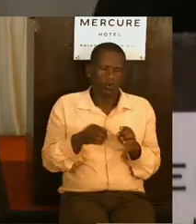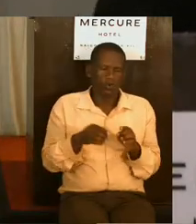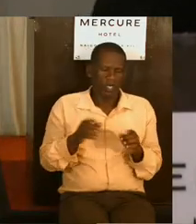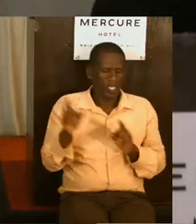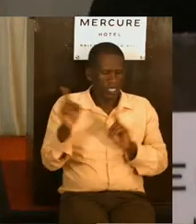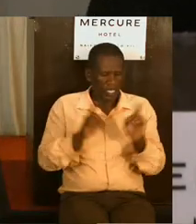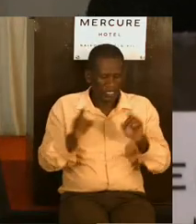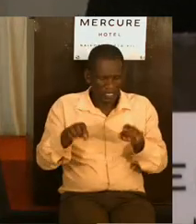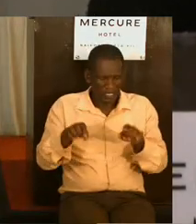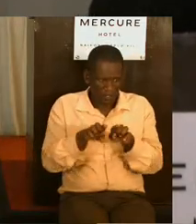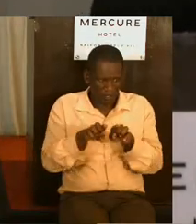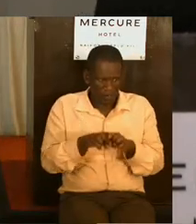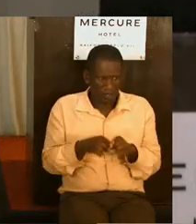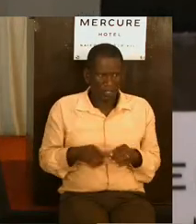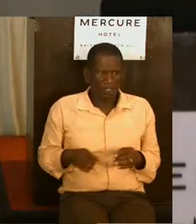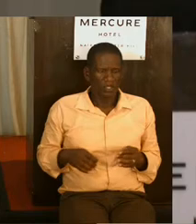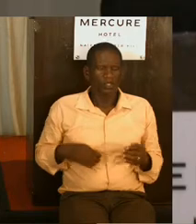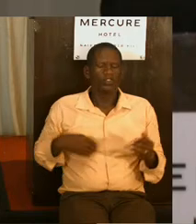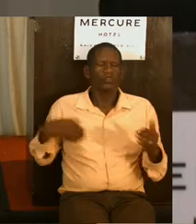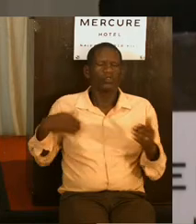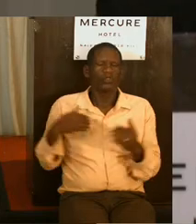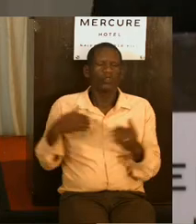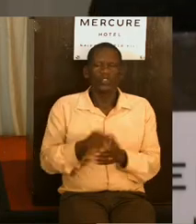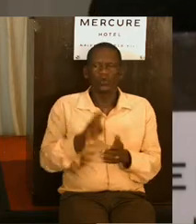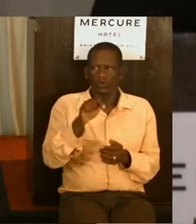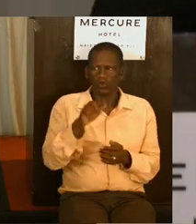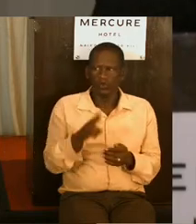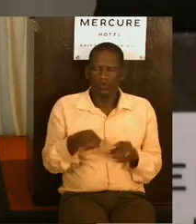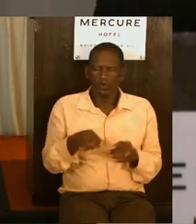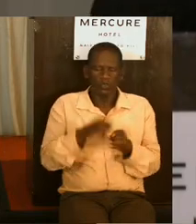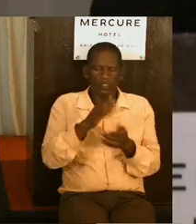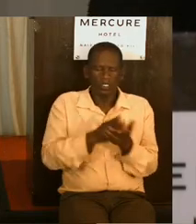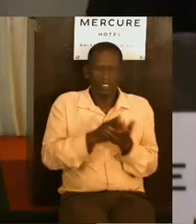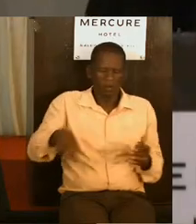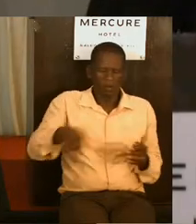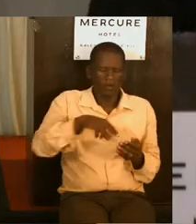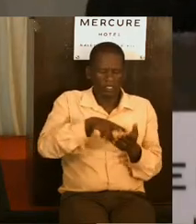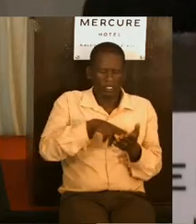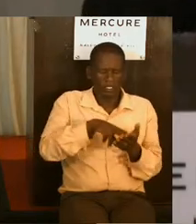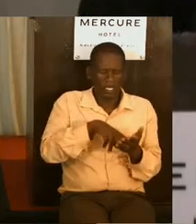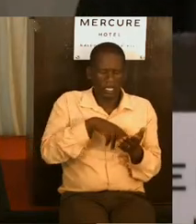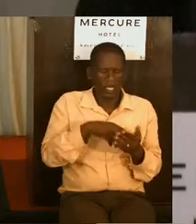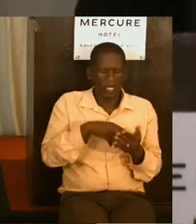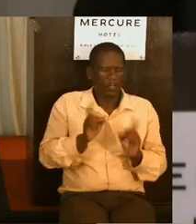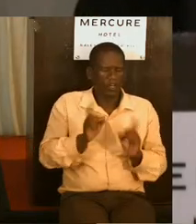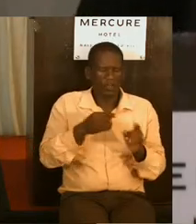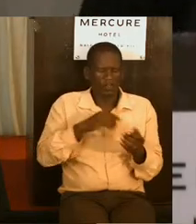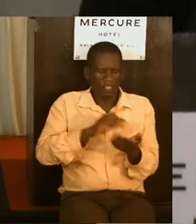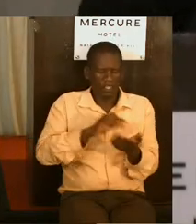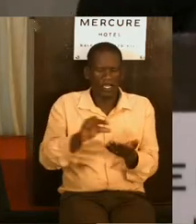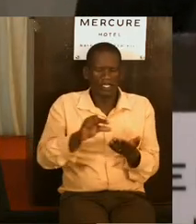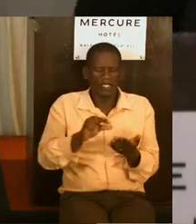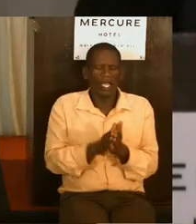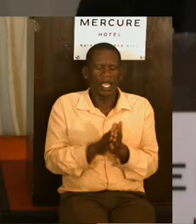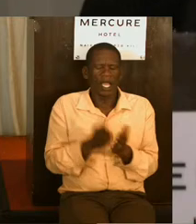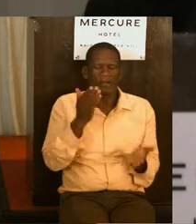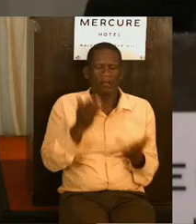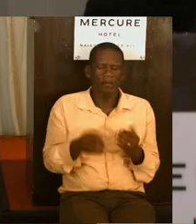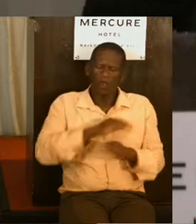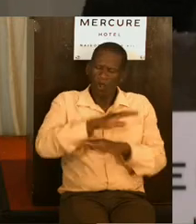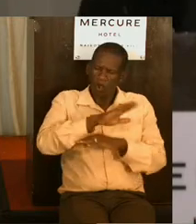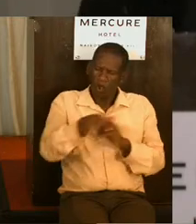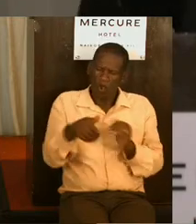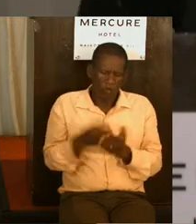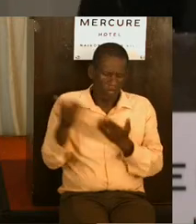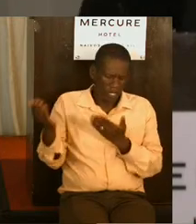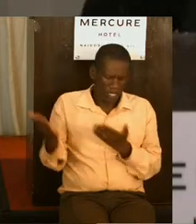journey toward that uttu also some of us are foreign Grace and maybe we all of us